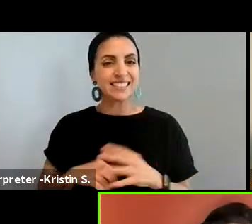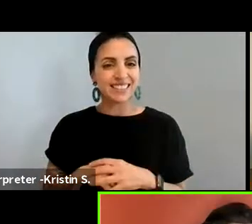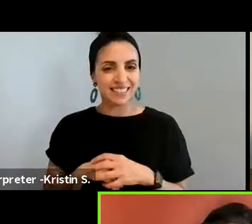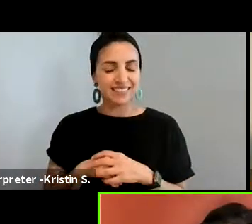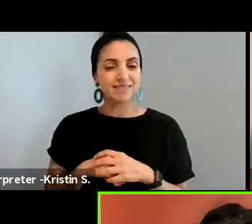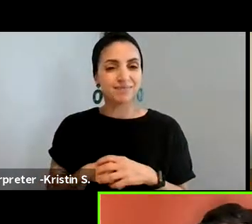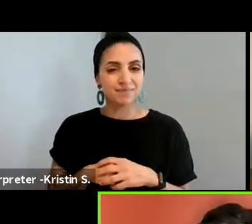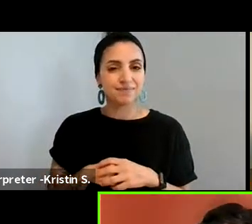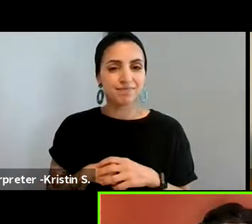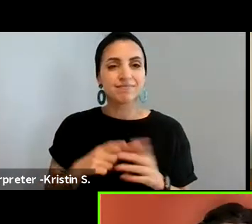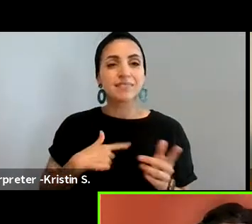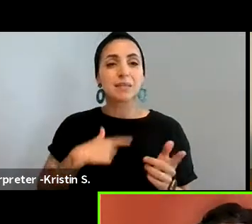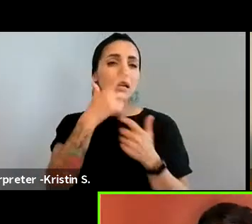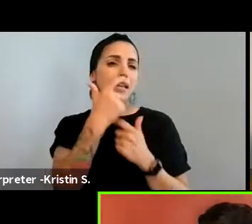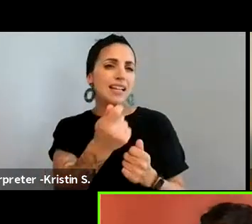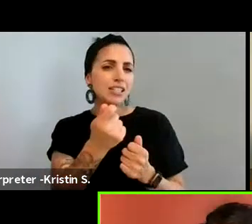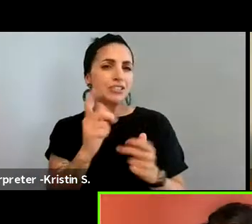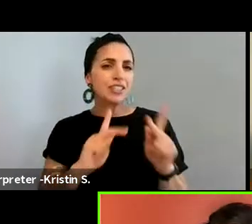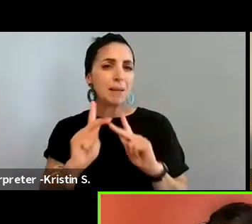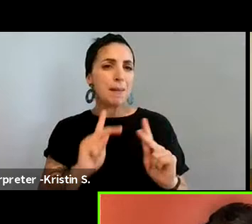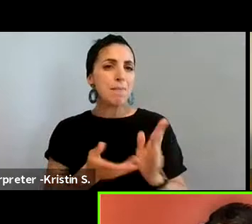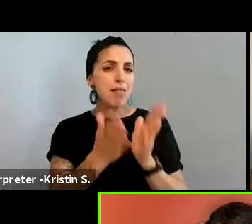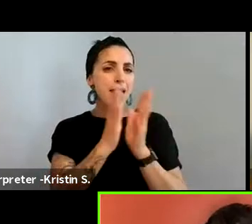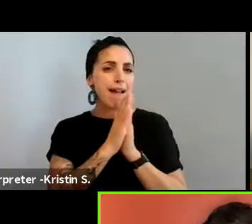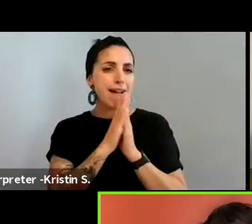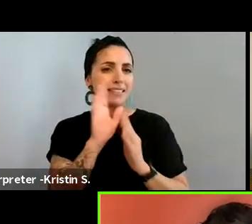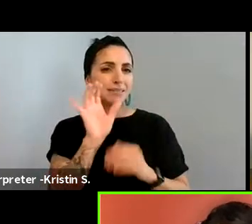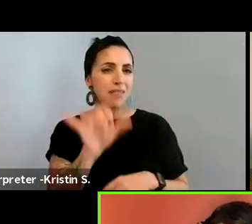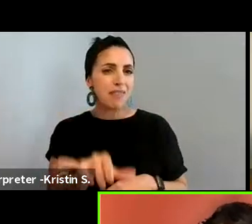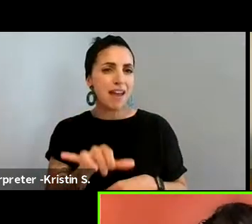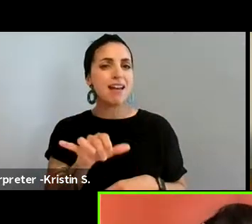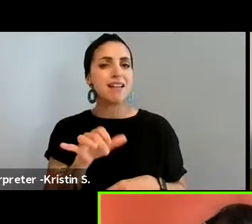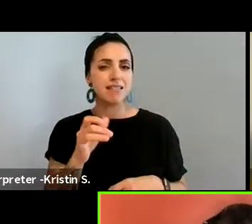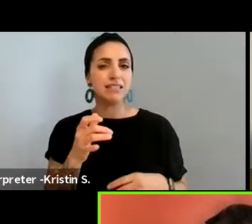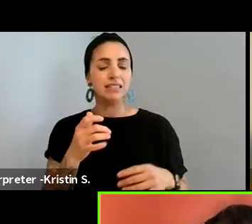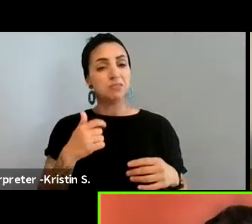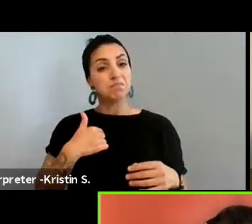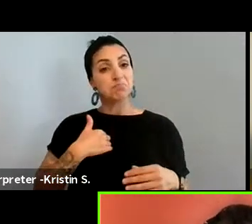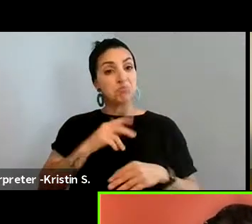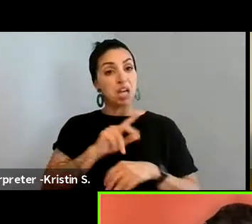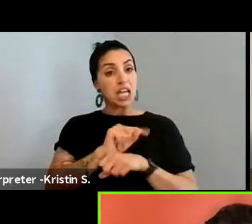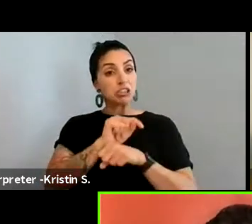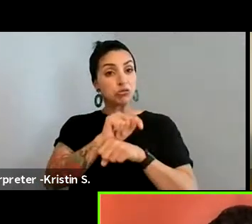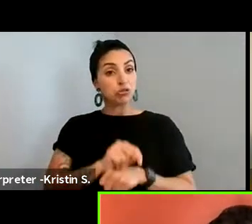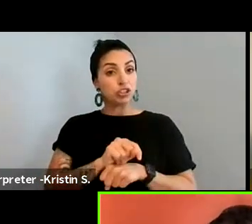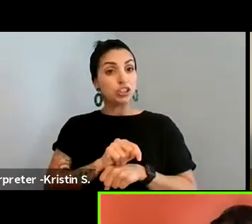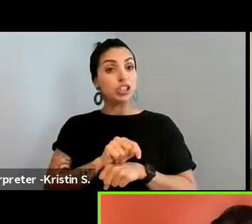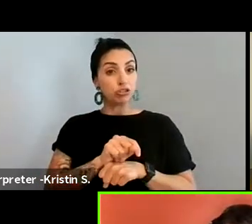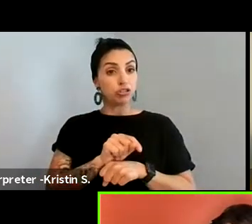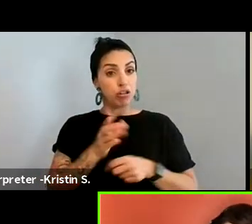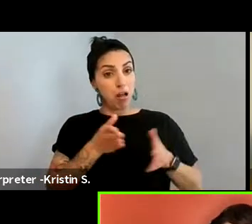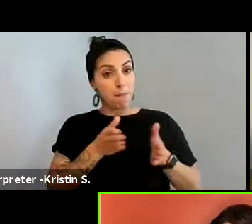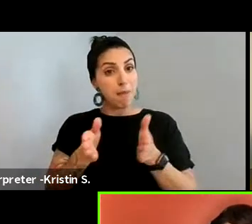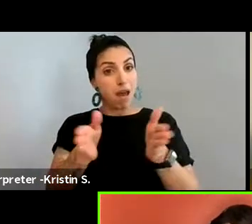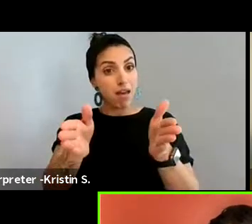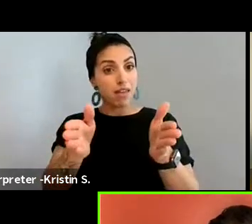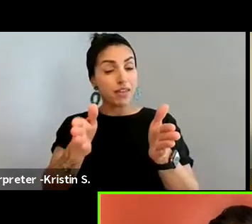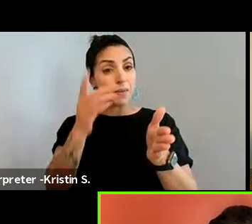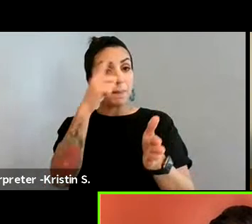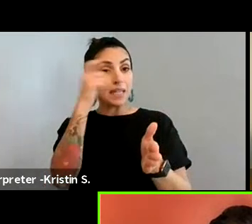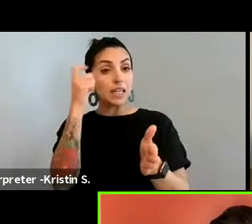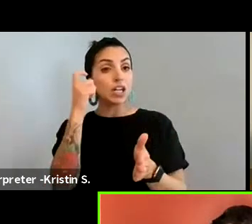it's interesting when people ask me that question, because I had a very traditional pathway,